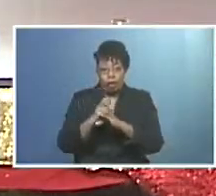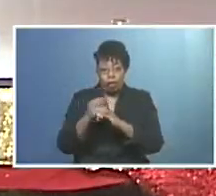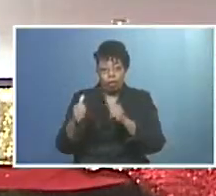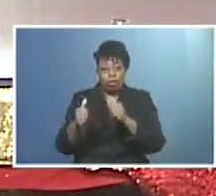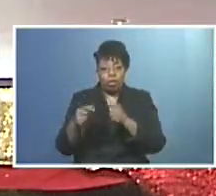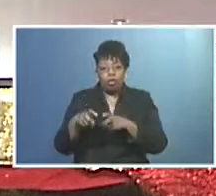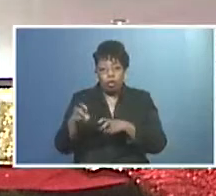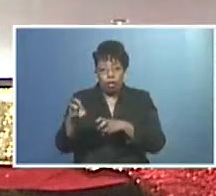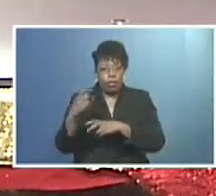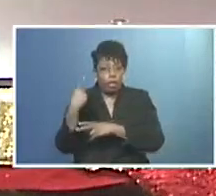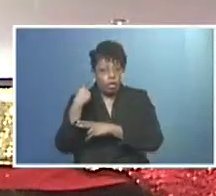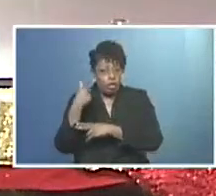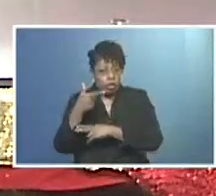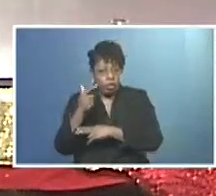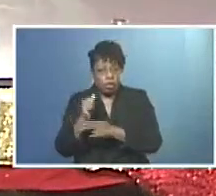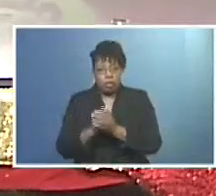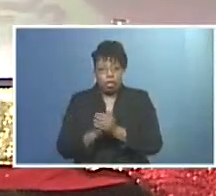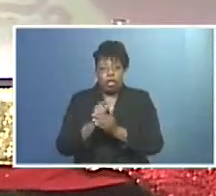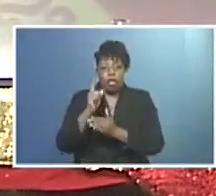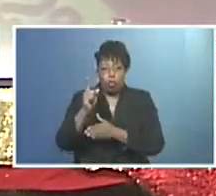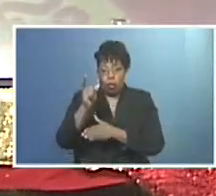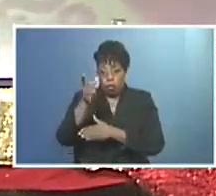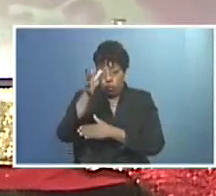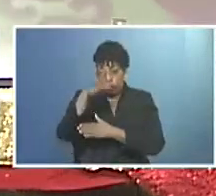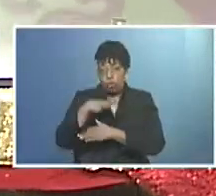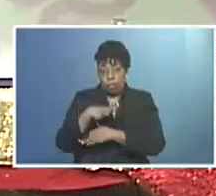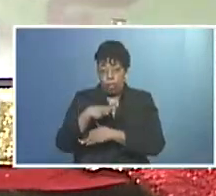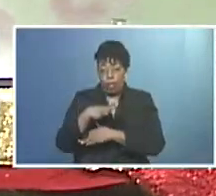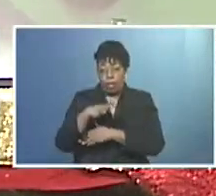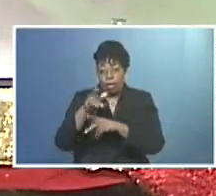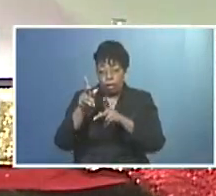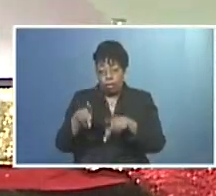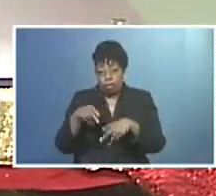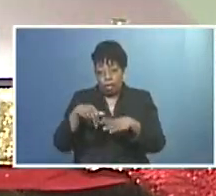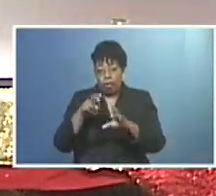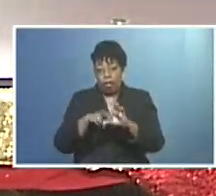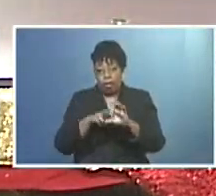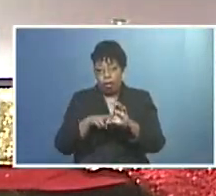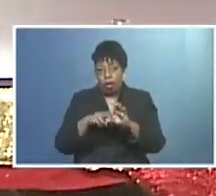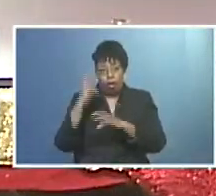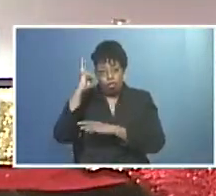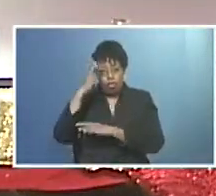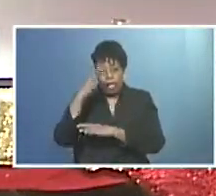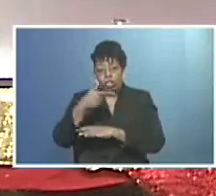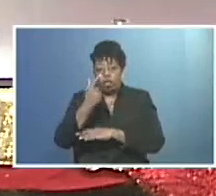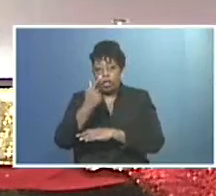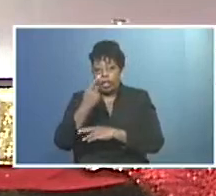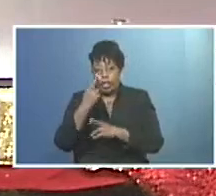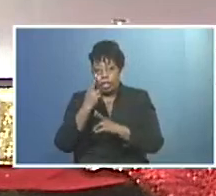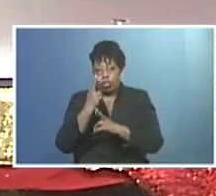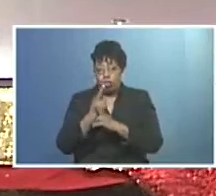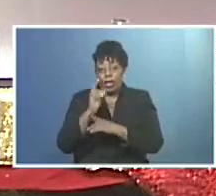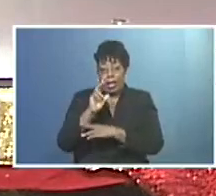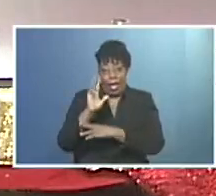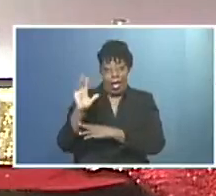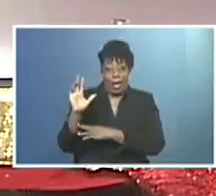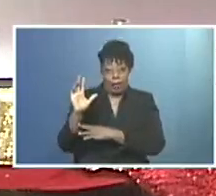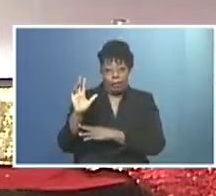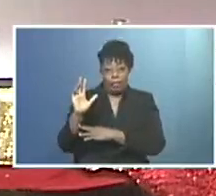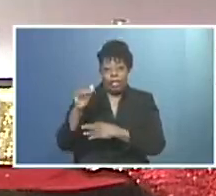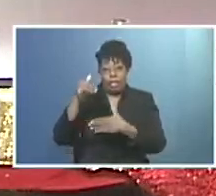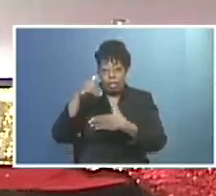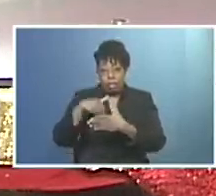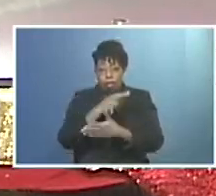gunshots. Moments later, one of the male passengers realized that he'd been shot in his right hand. He was taken to hospital where he is listed in